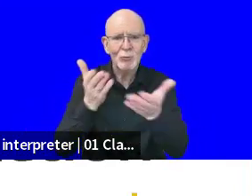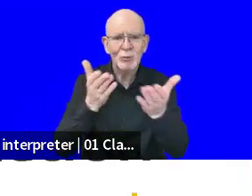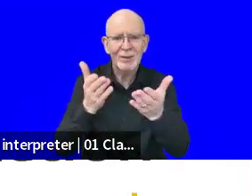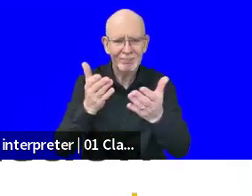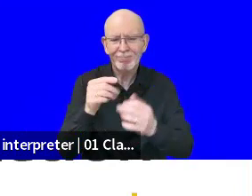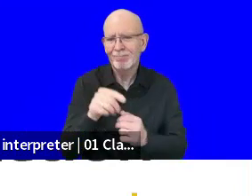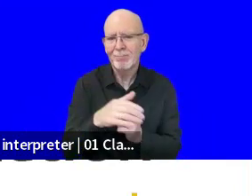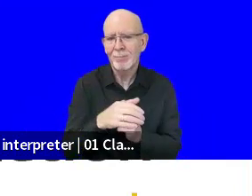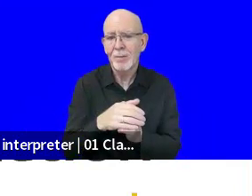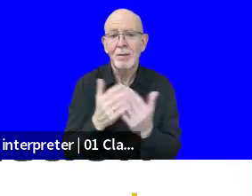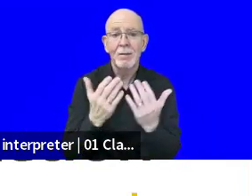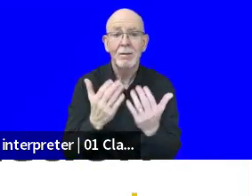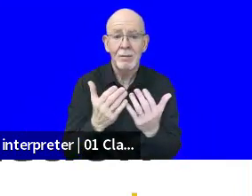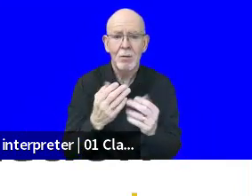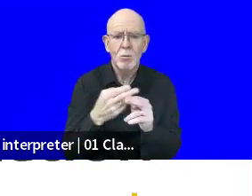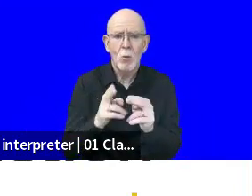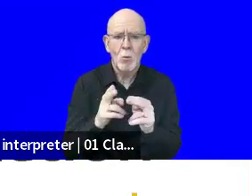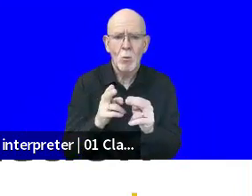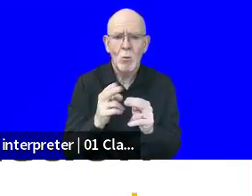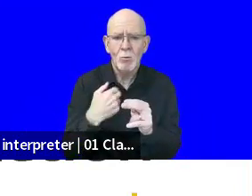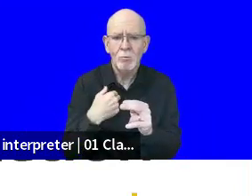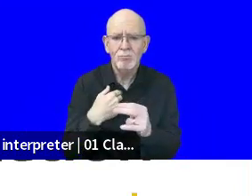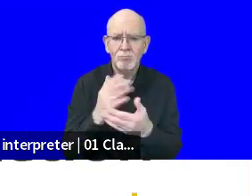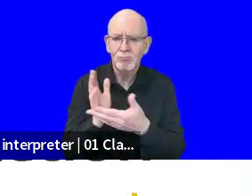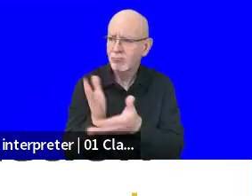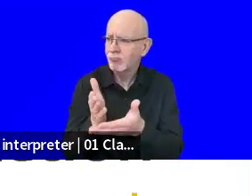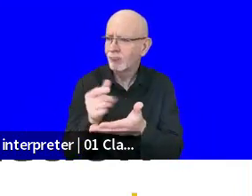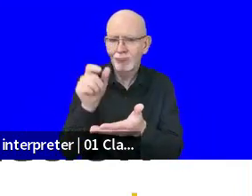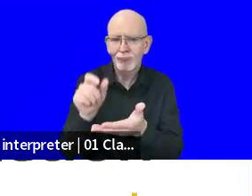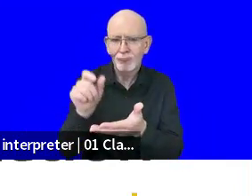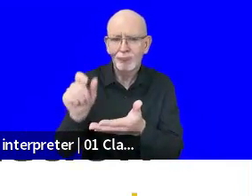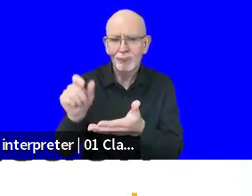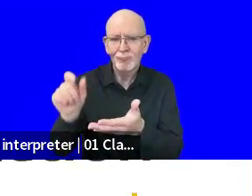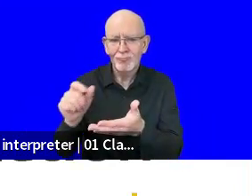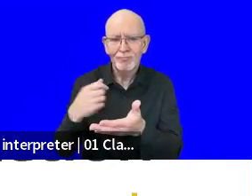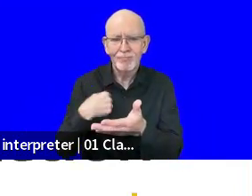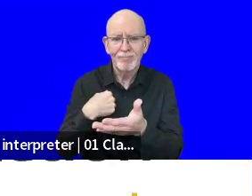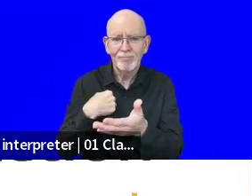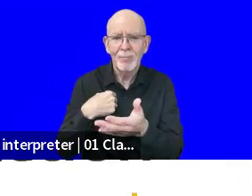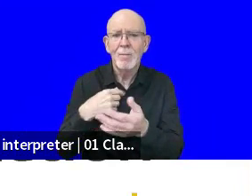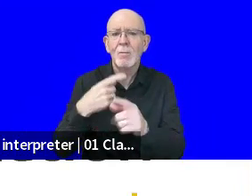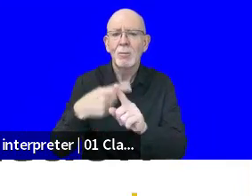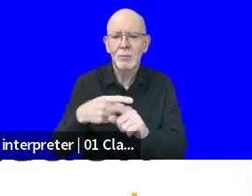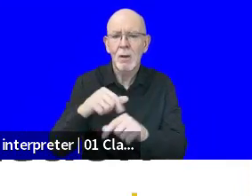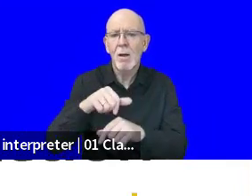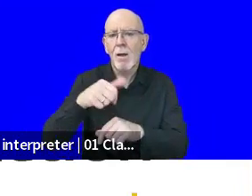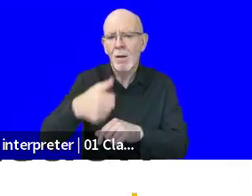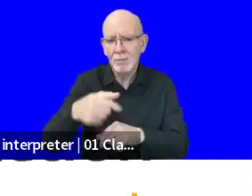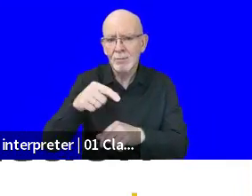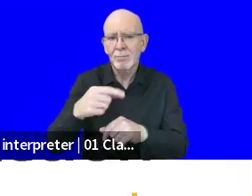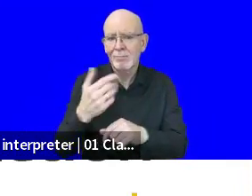recent disability-related costs studies that are using different methodologies. So we won't go in depth because we had